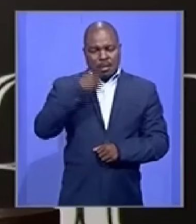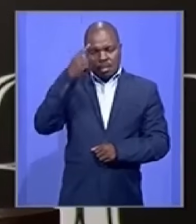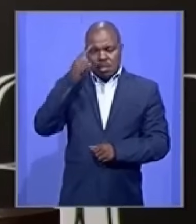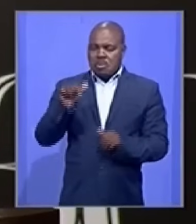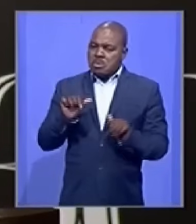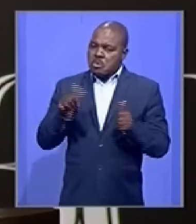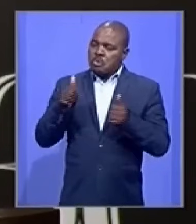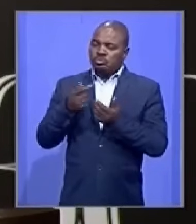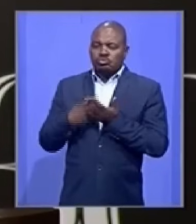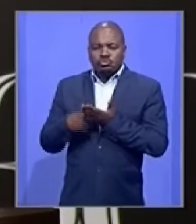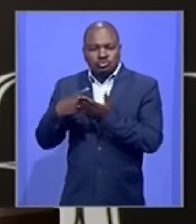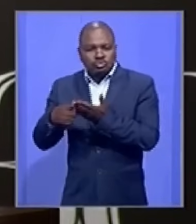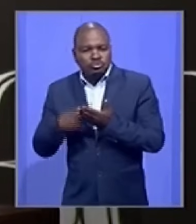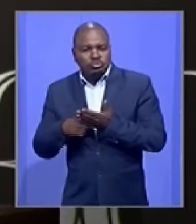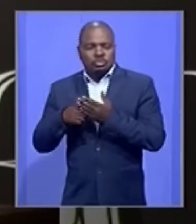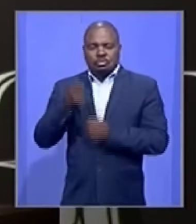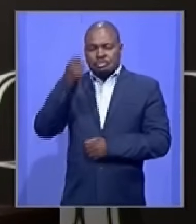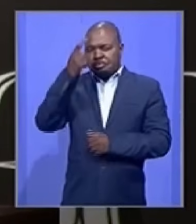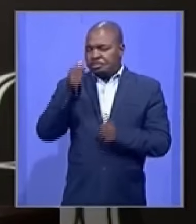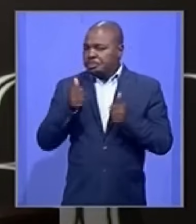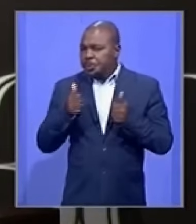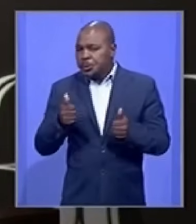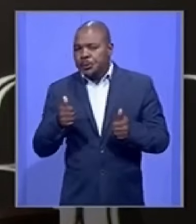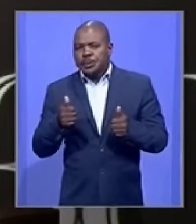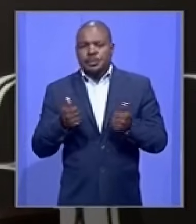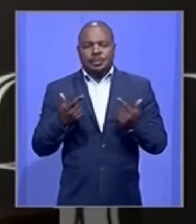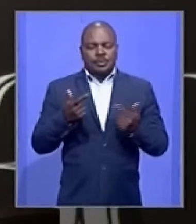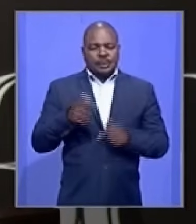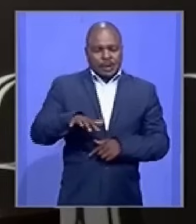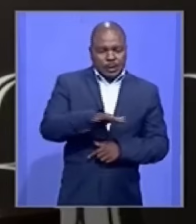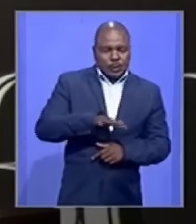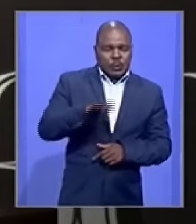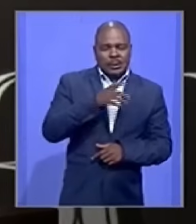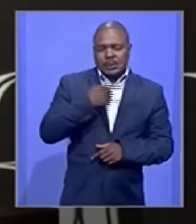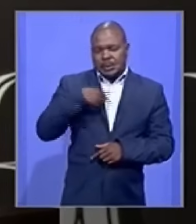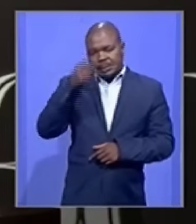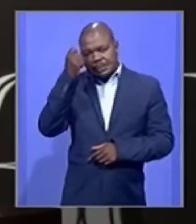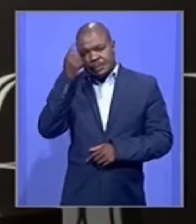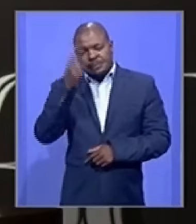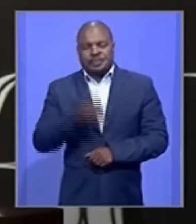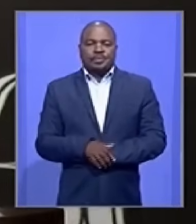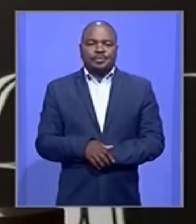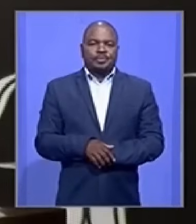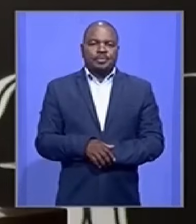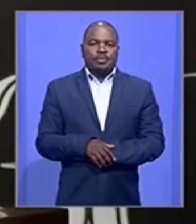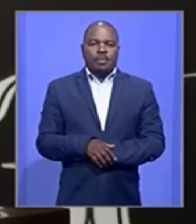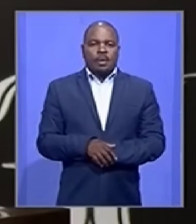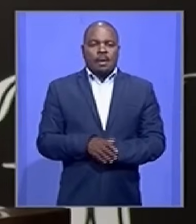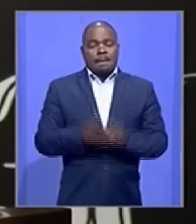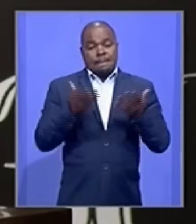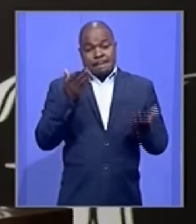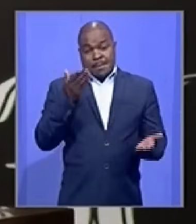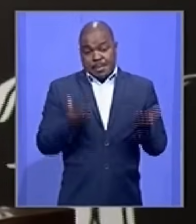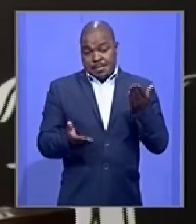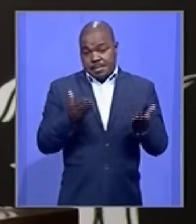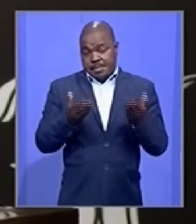discussion, very good understanding of the situation and maybe the best